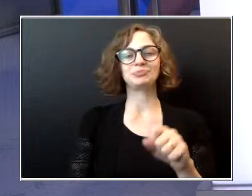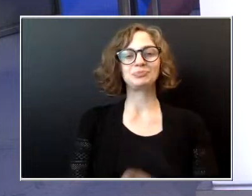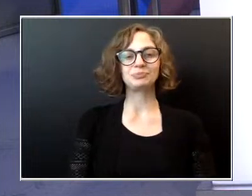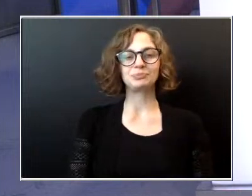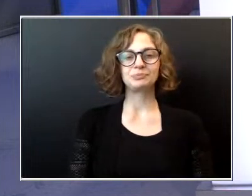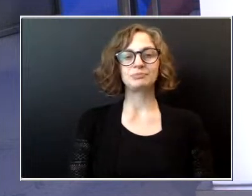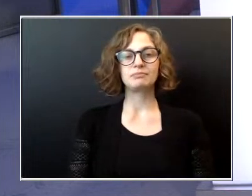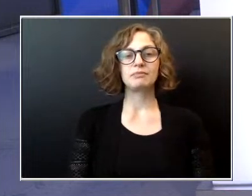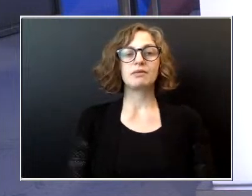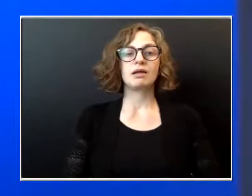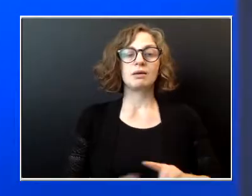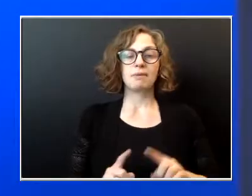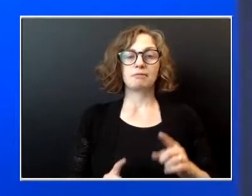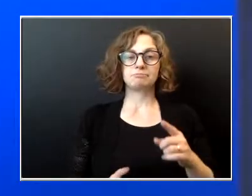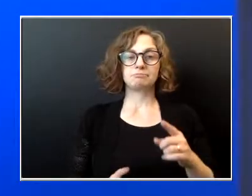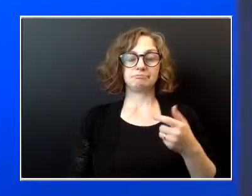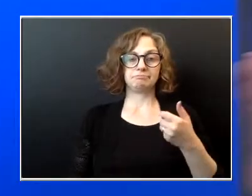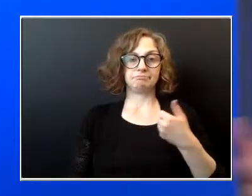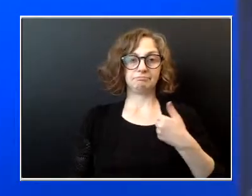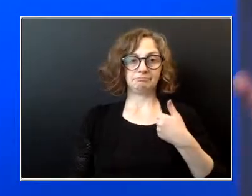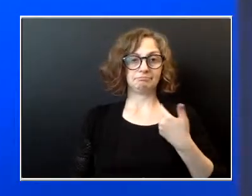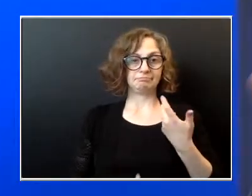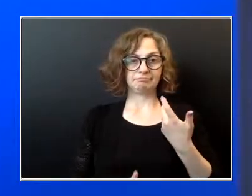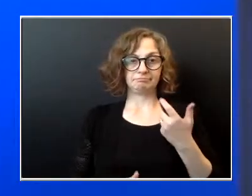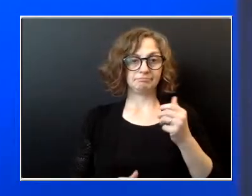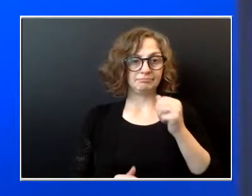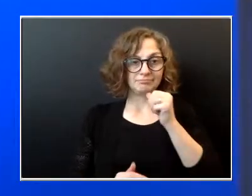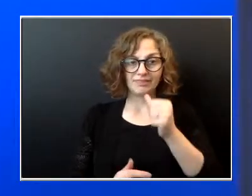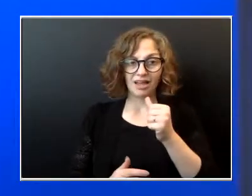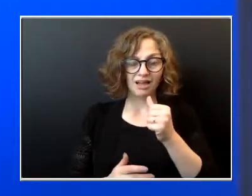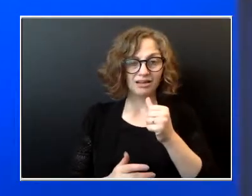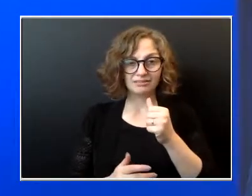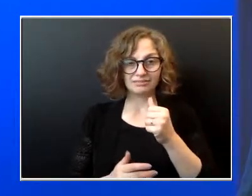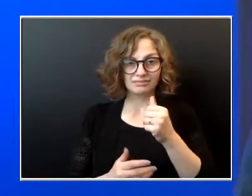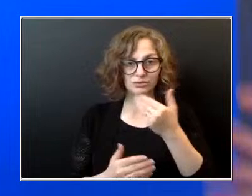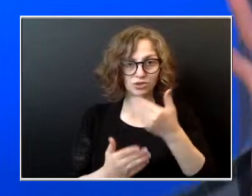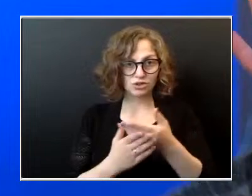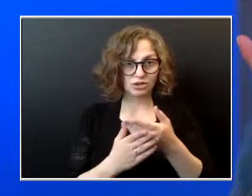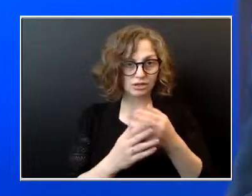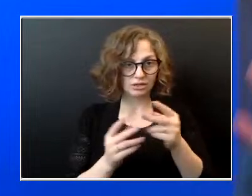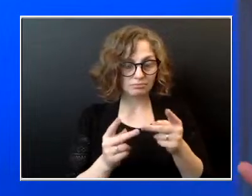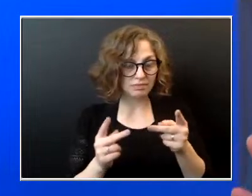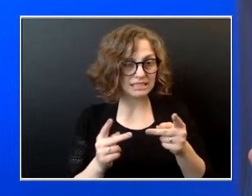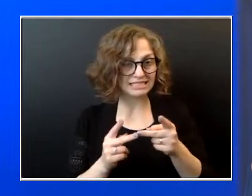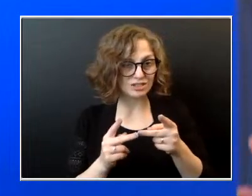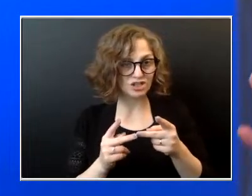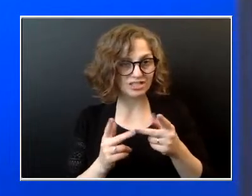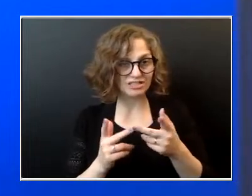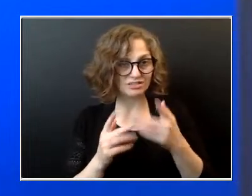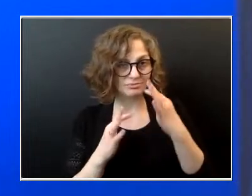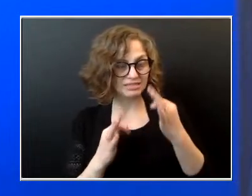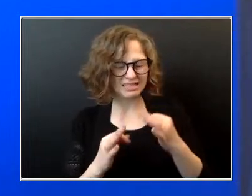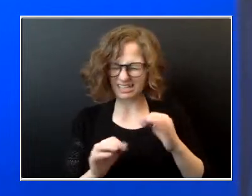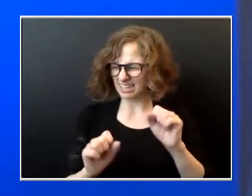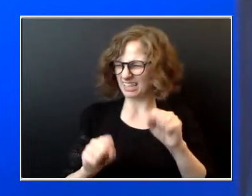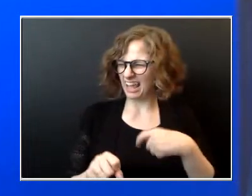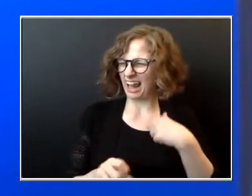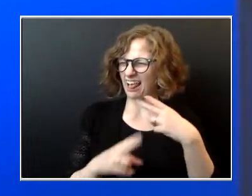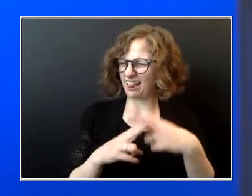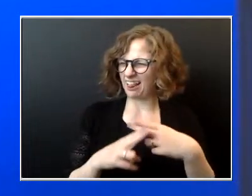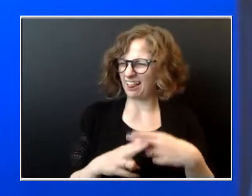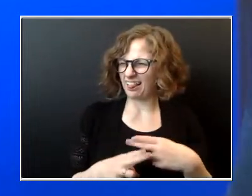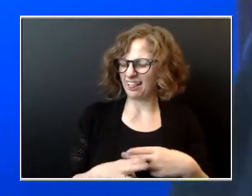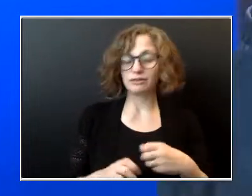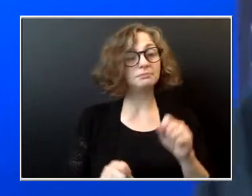make a decision, sort of. Can I name names of doctors? Yes, you may. Okay, you go so right the ahead. first person I saw was Dr. Carol